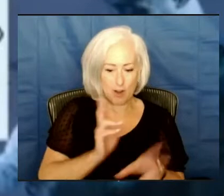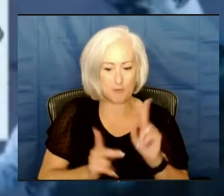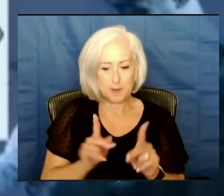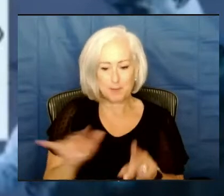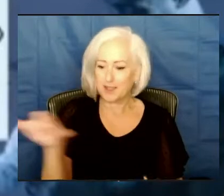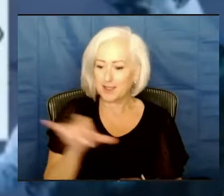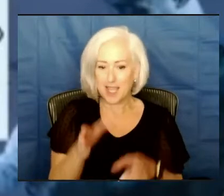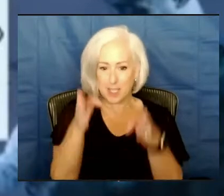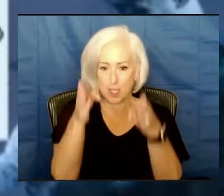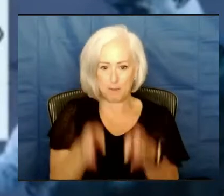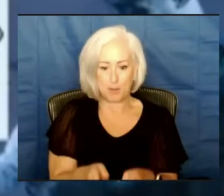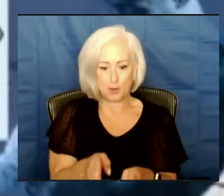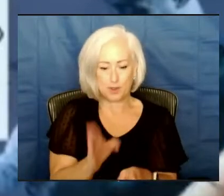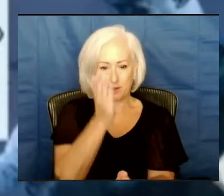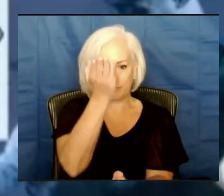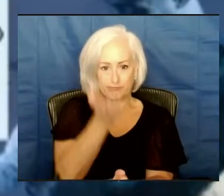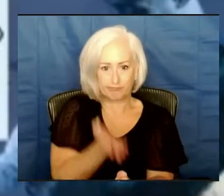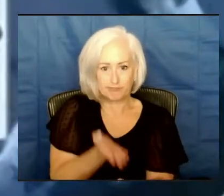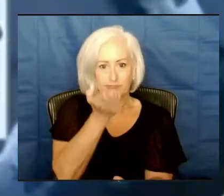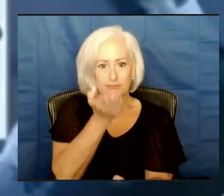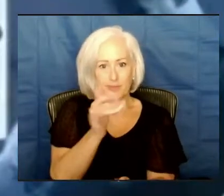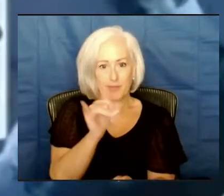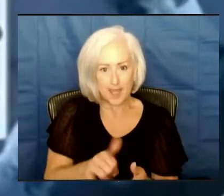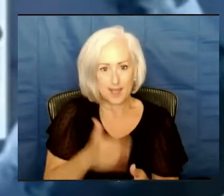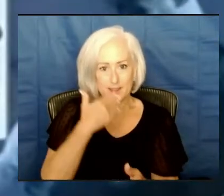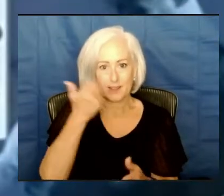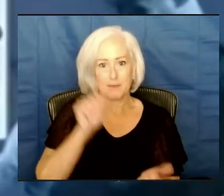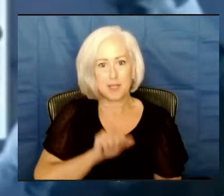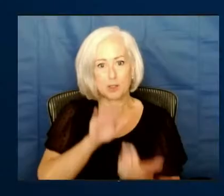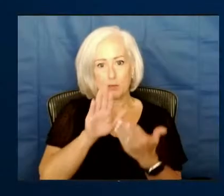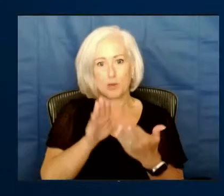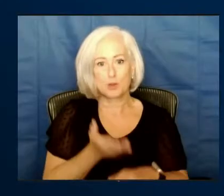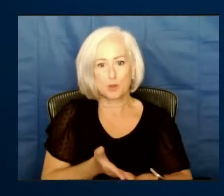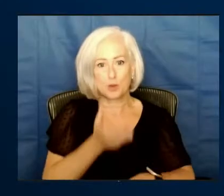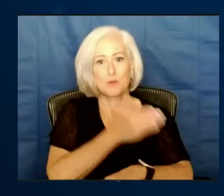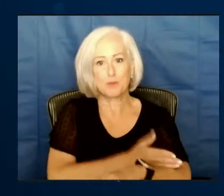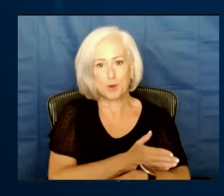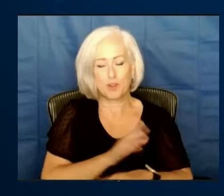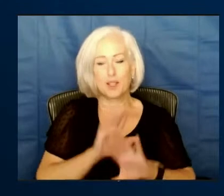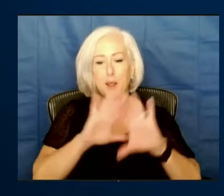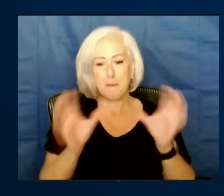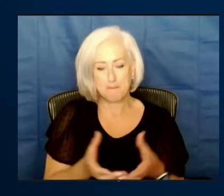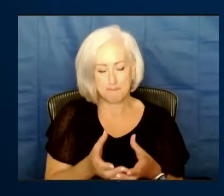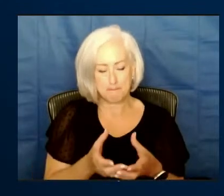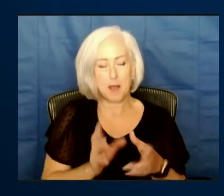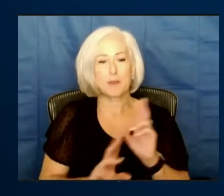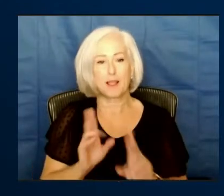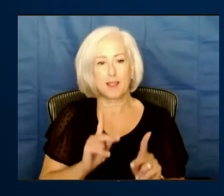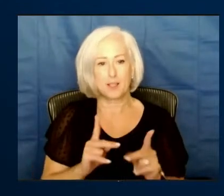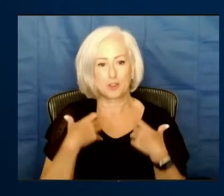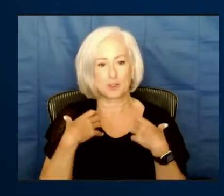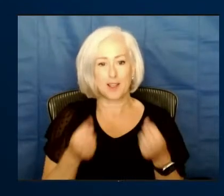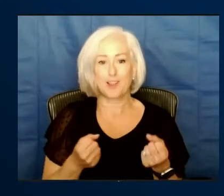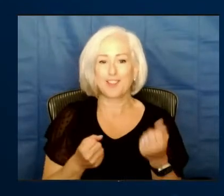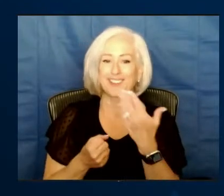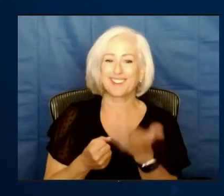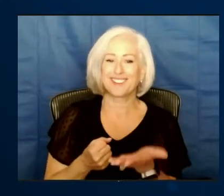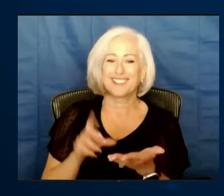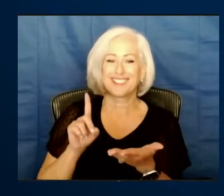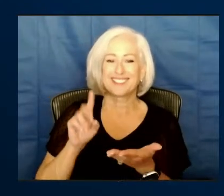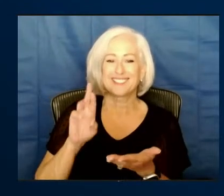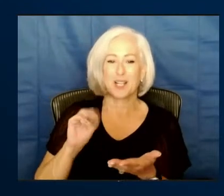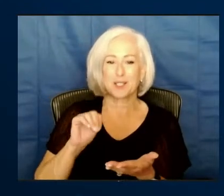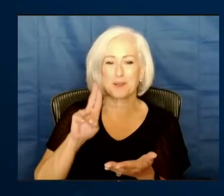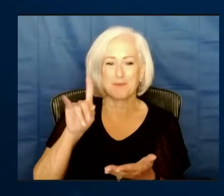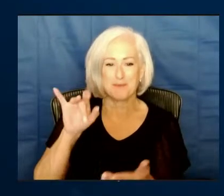best approach to improving population health. Thank you. Yeah, I love that. Dr. Monks, whose name I've learned to